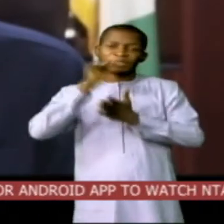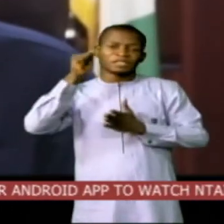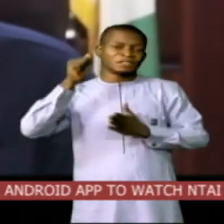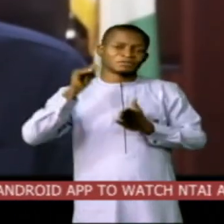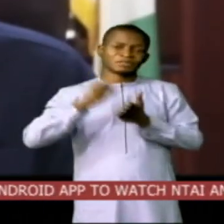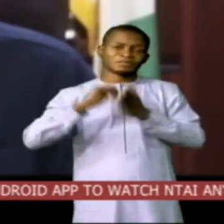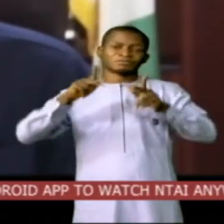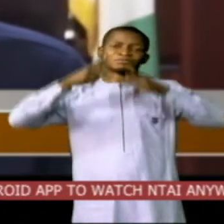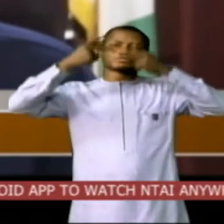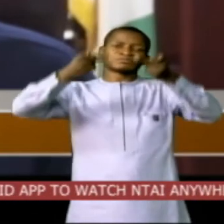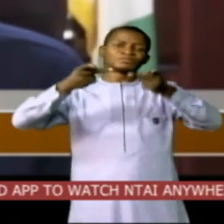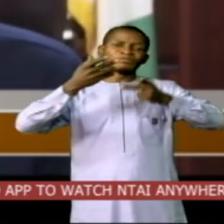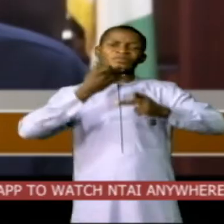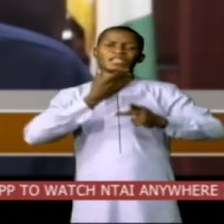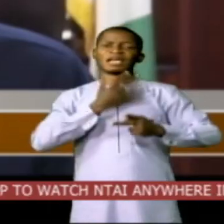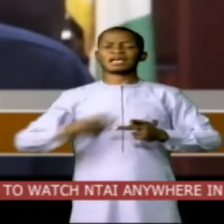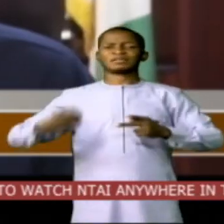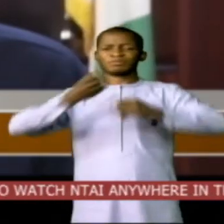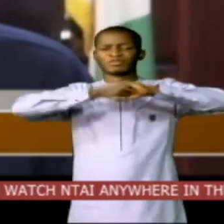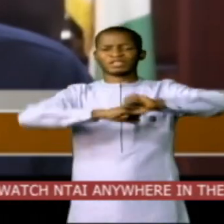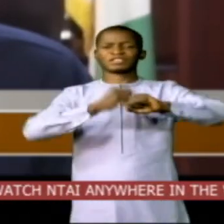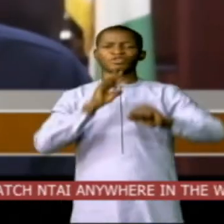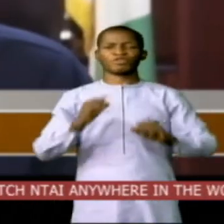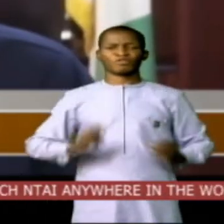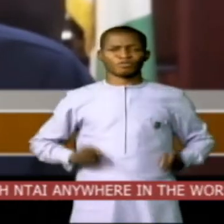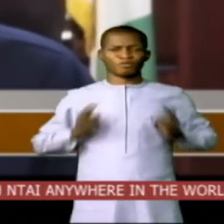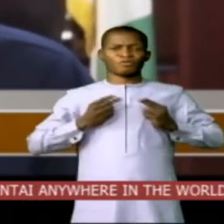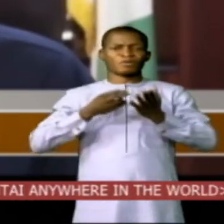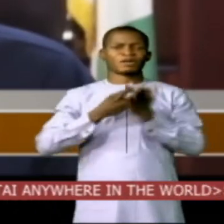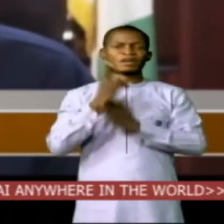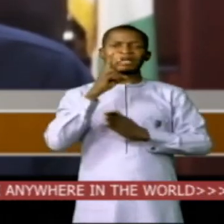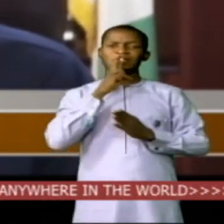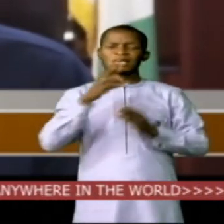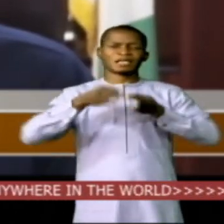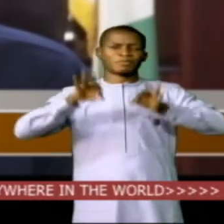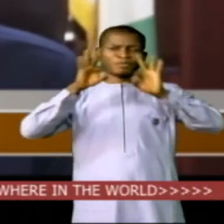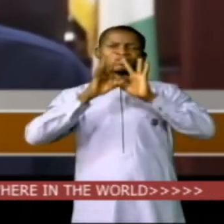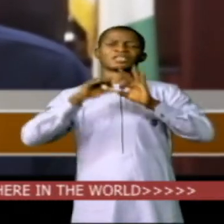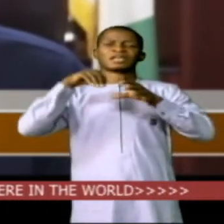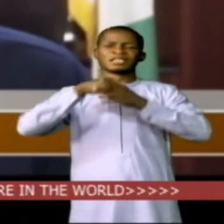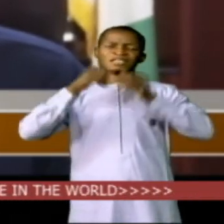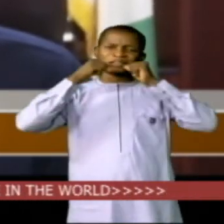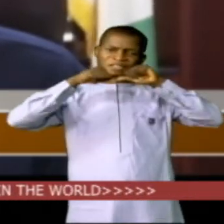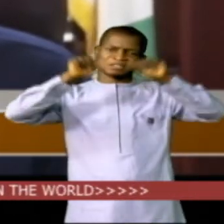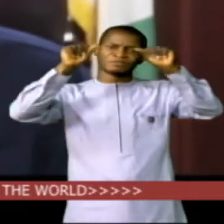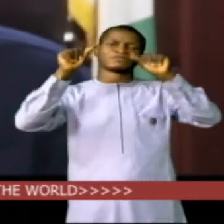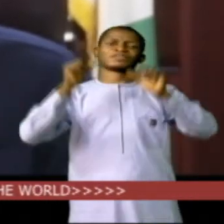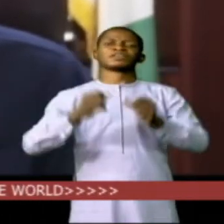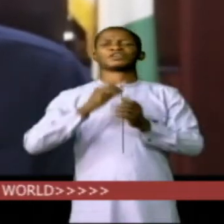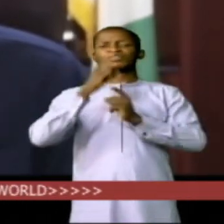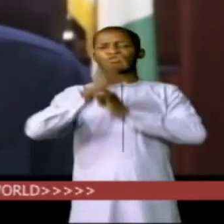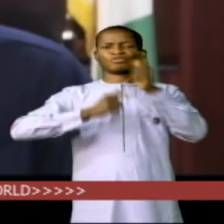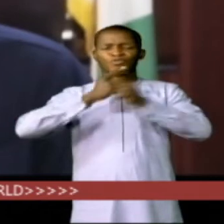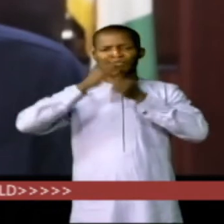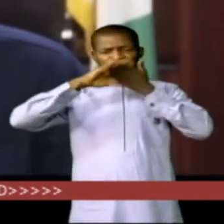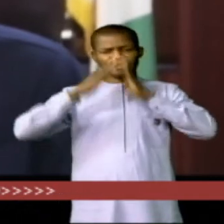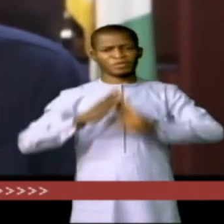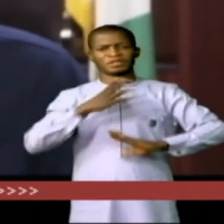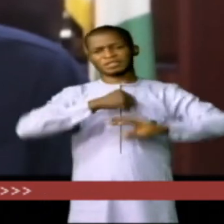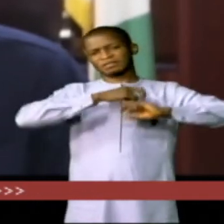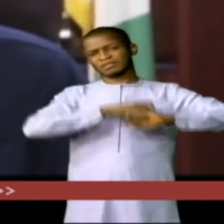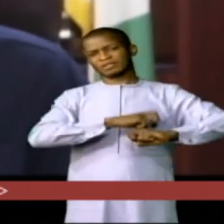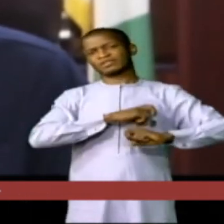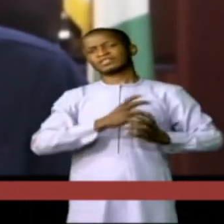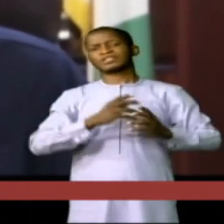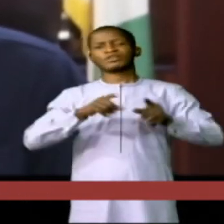the promotion and protection of human rights are important elements in achieving sustainable global peace and security, as well